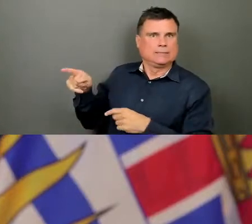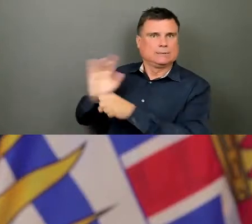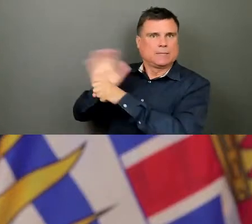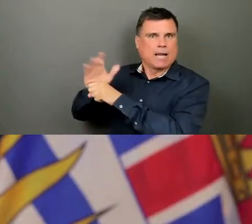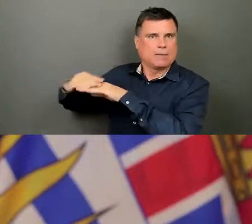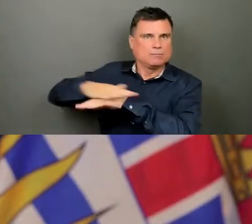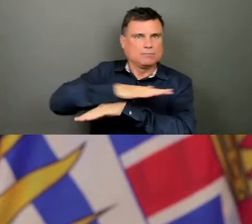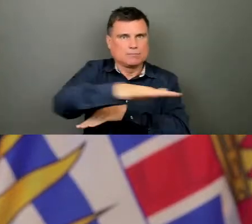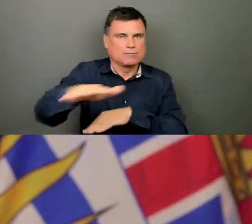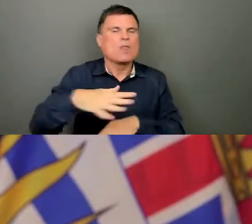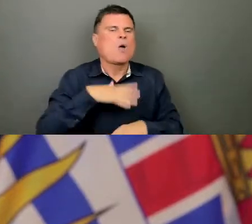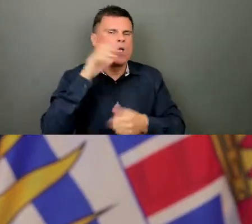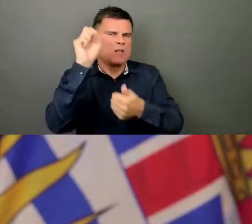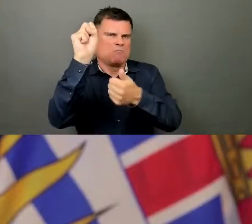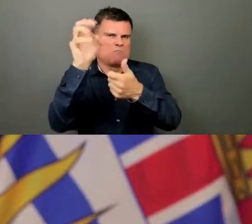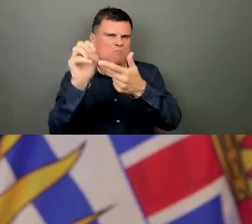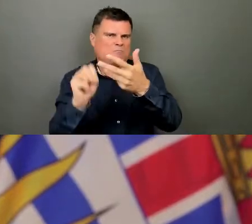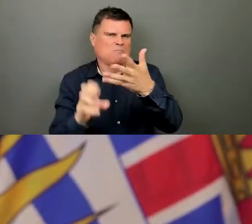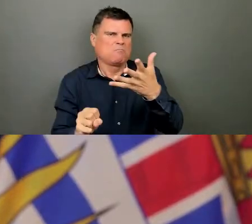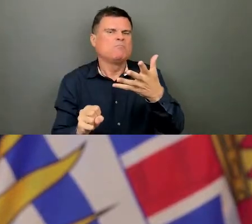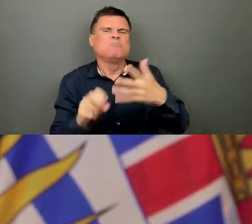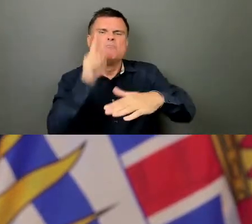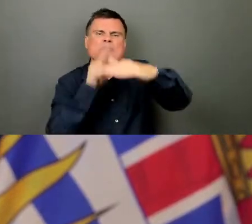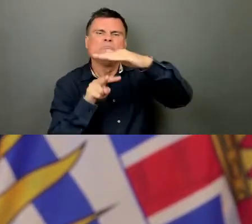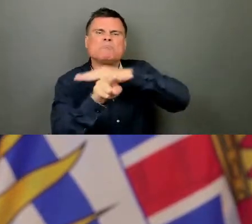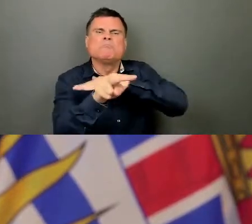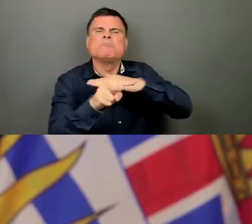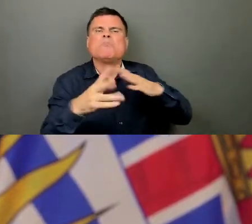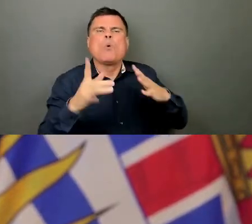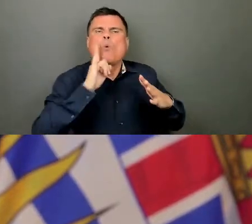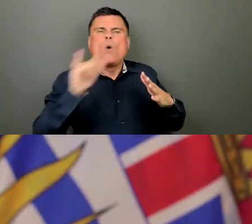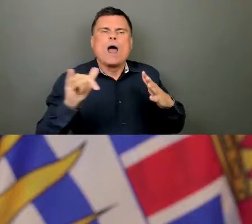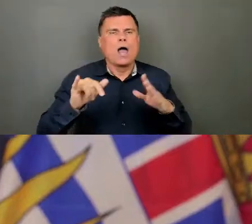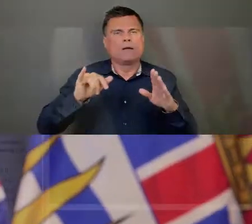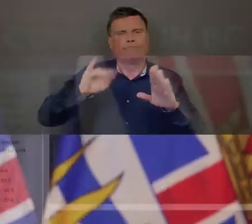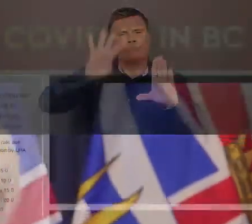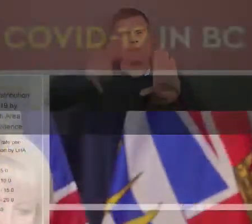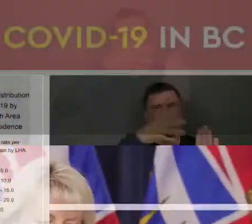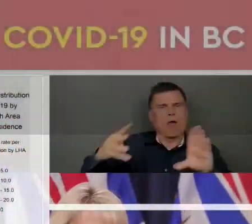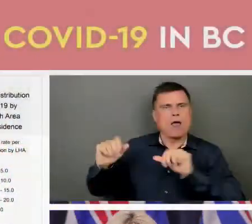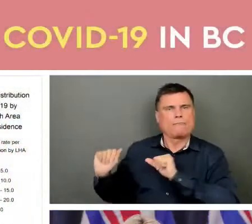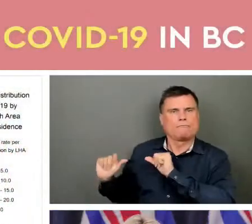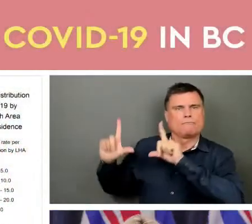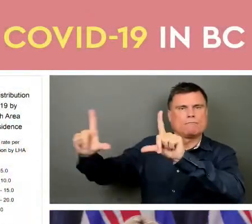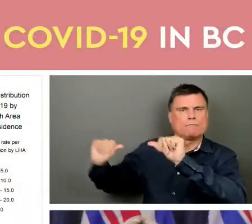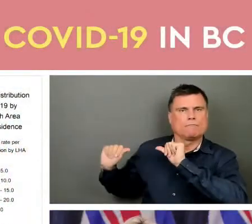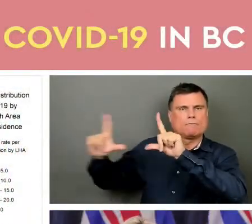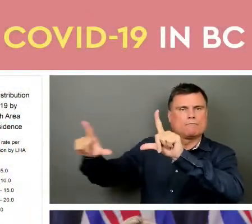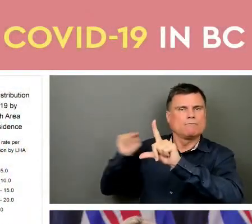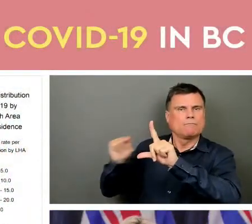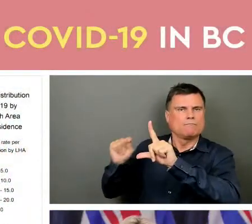then we'll some understanding of where we are now with regards to this.